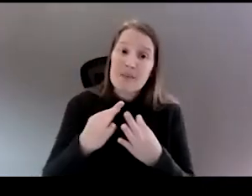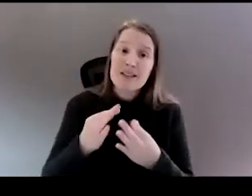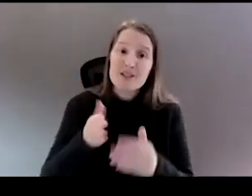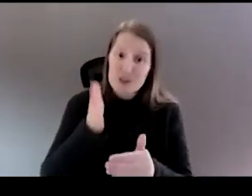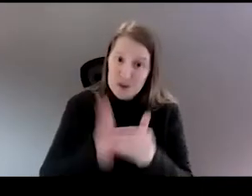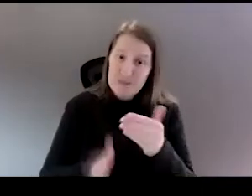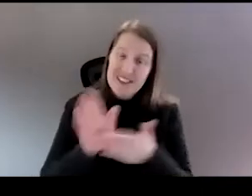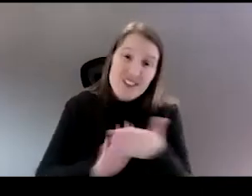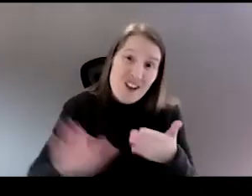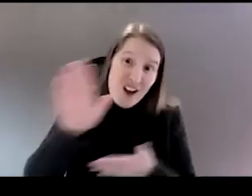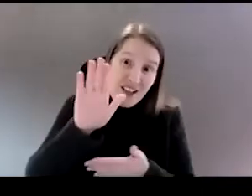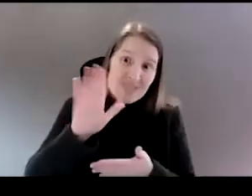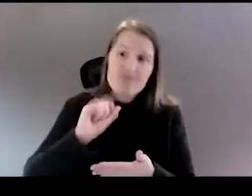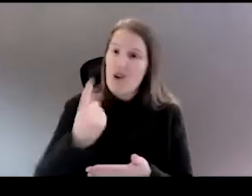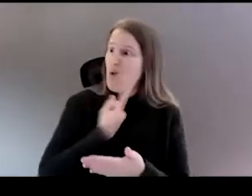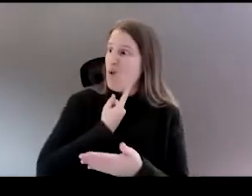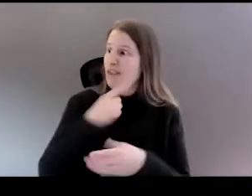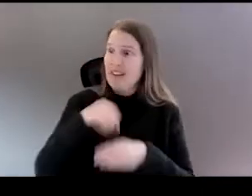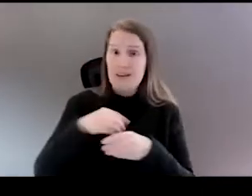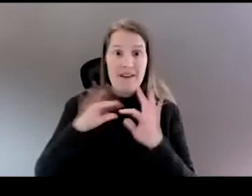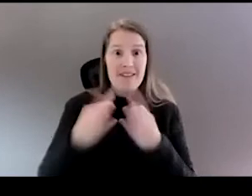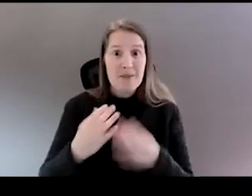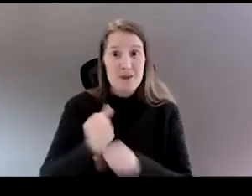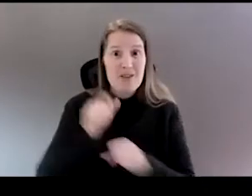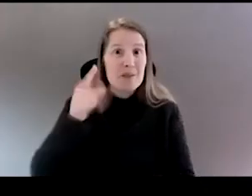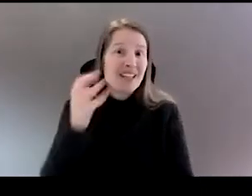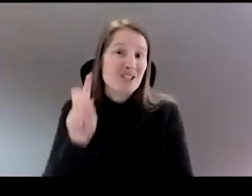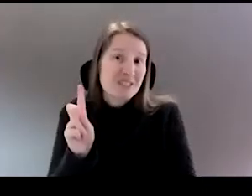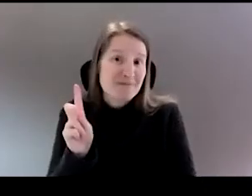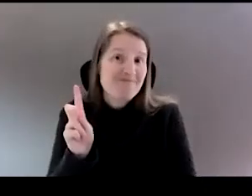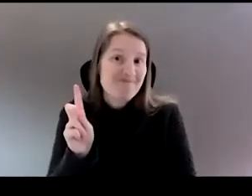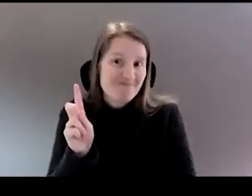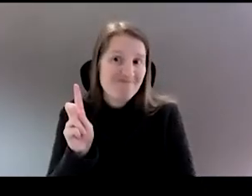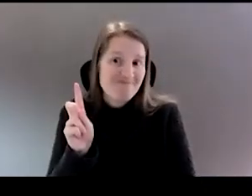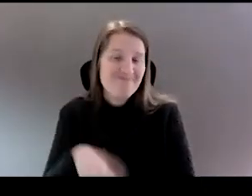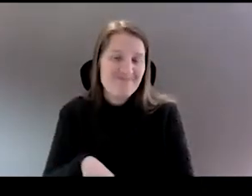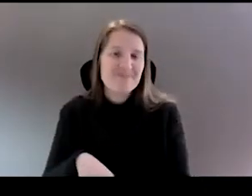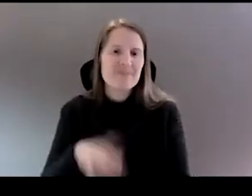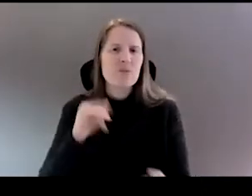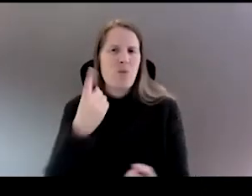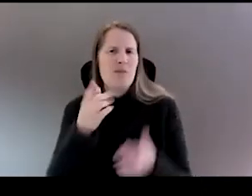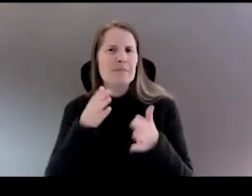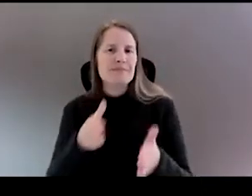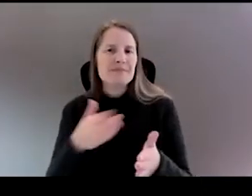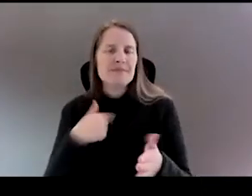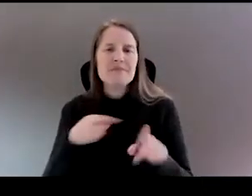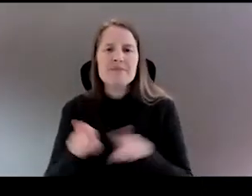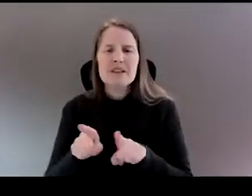I'm the only one in my family to have a PhD. And that's one of the ways that I also combat,